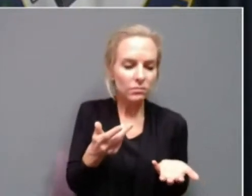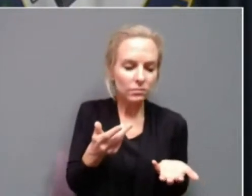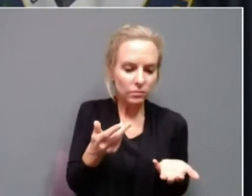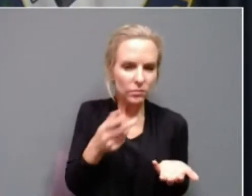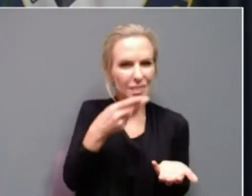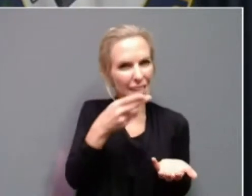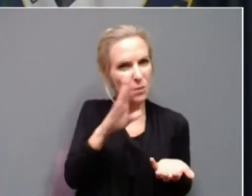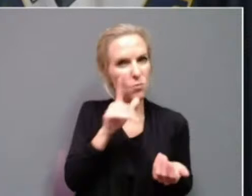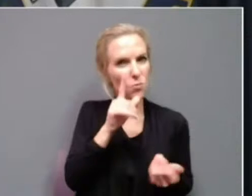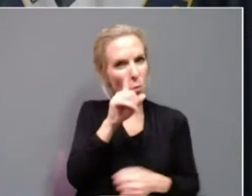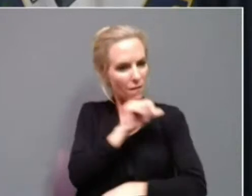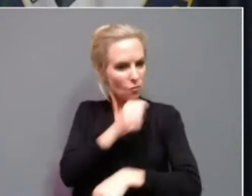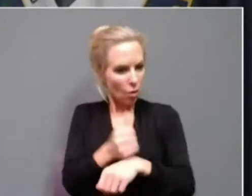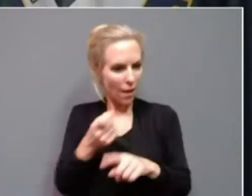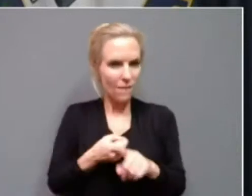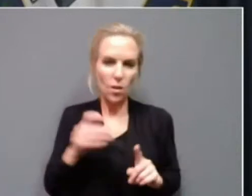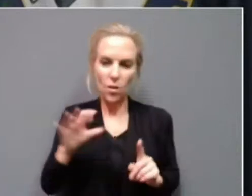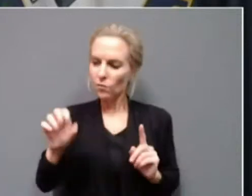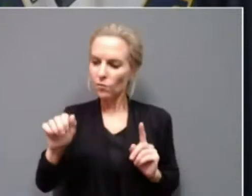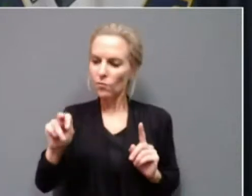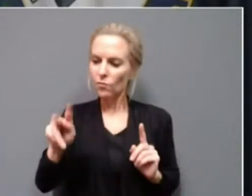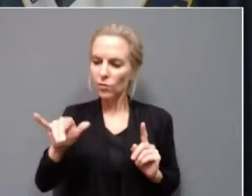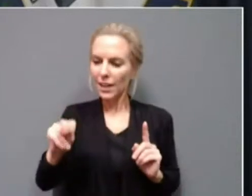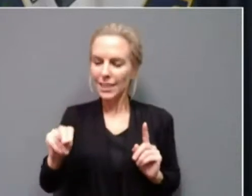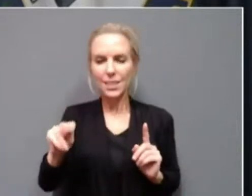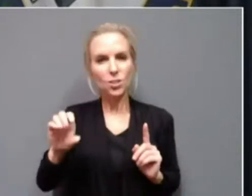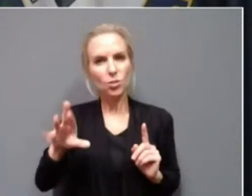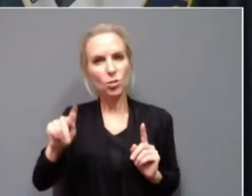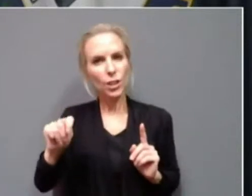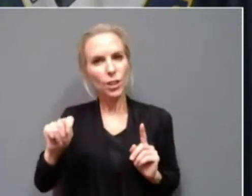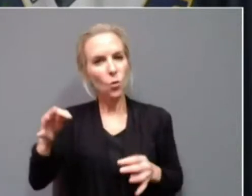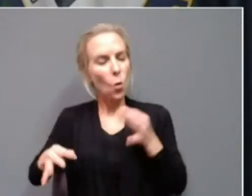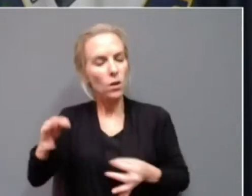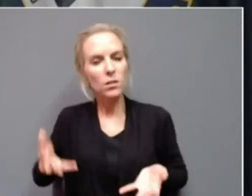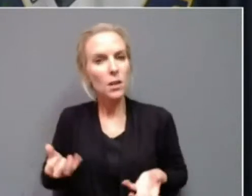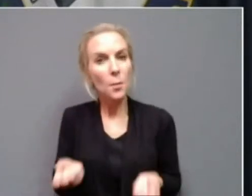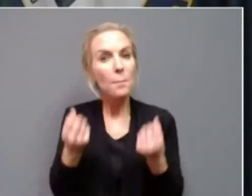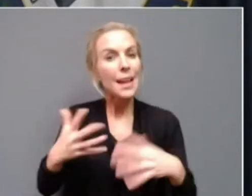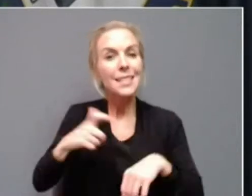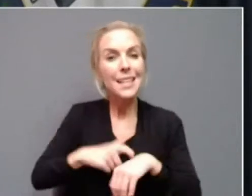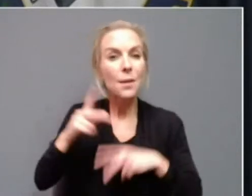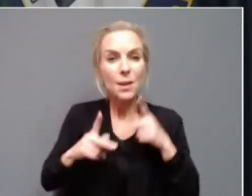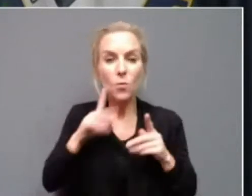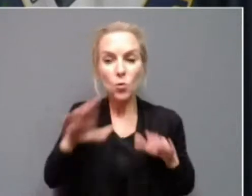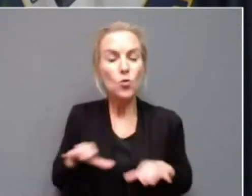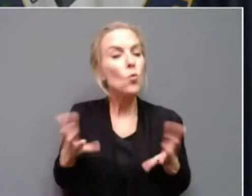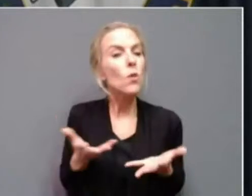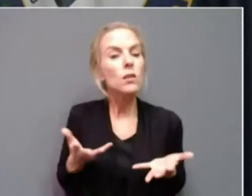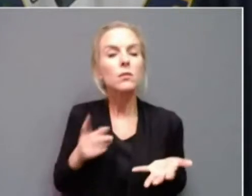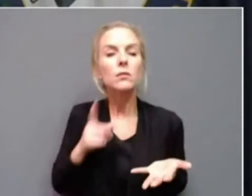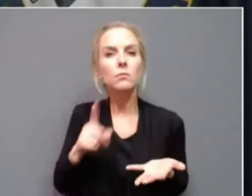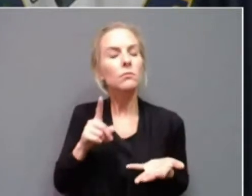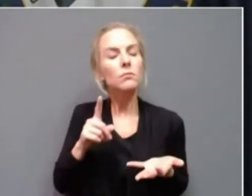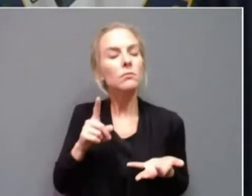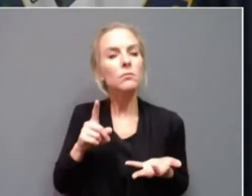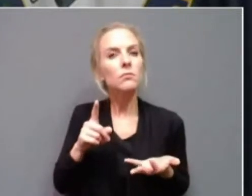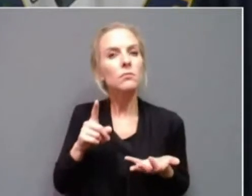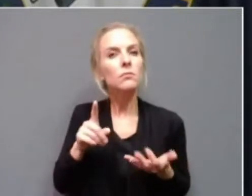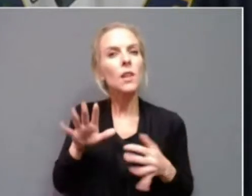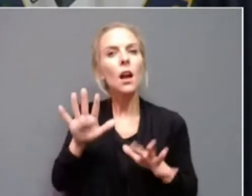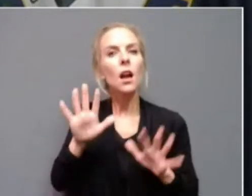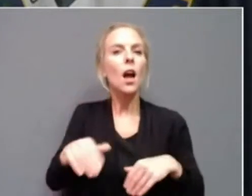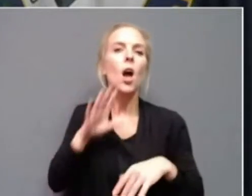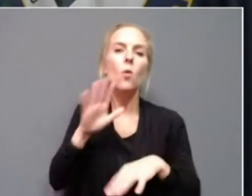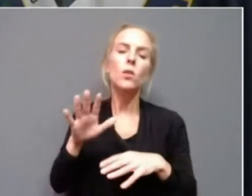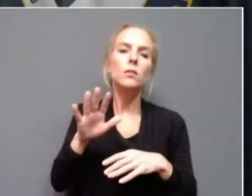authority from the Franklin Circuit Court. And what many times folks like this will do is just send them a different court ruling and not